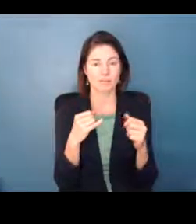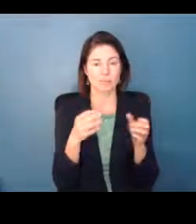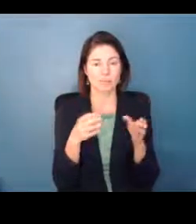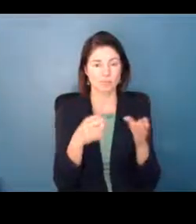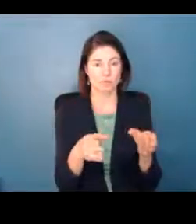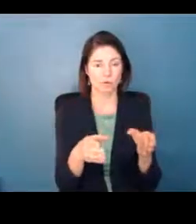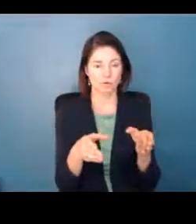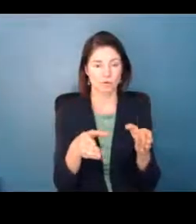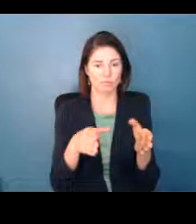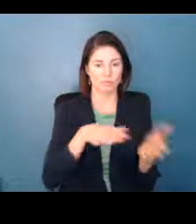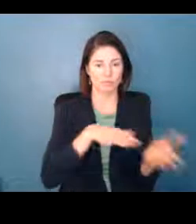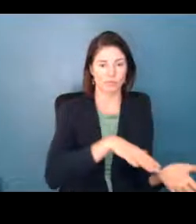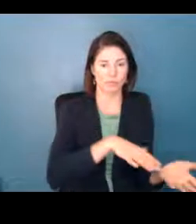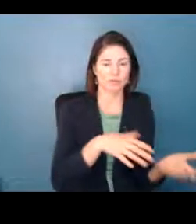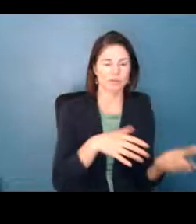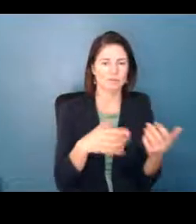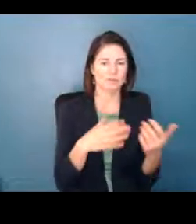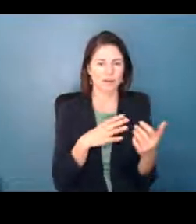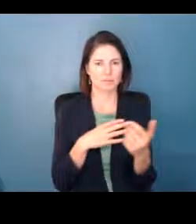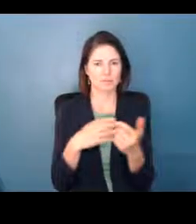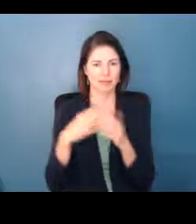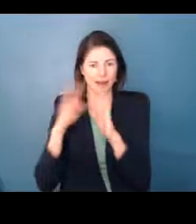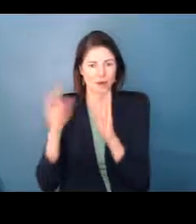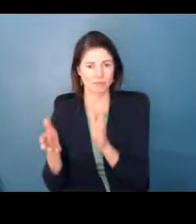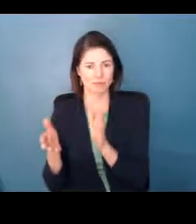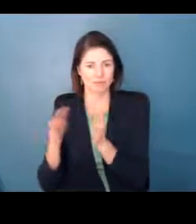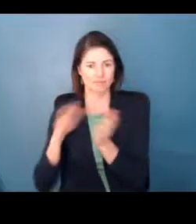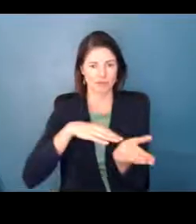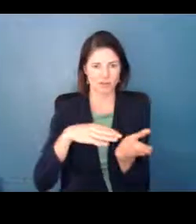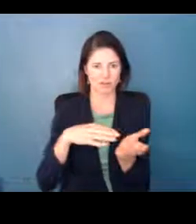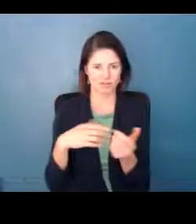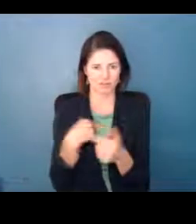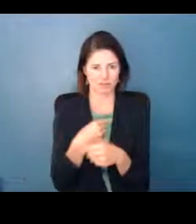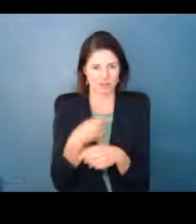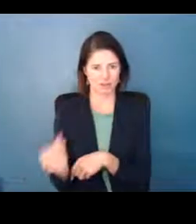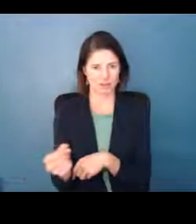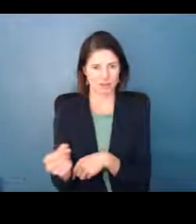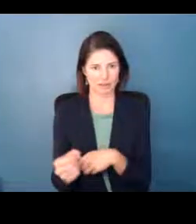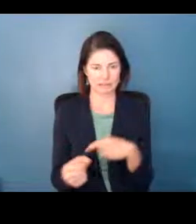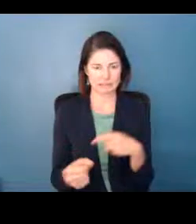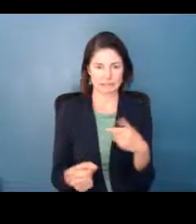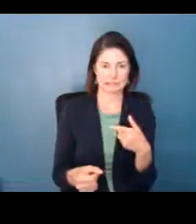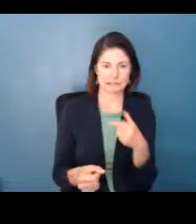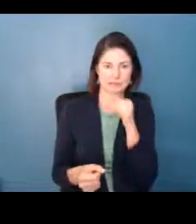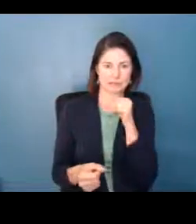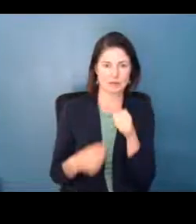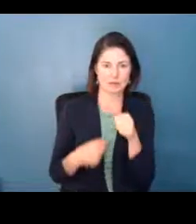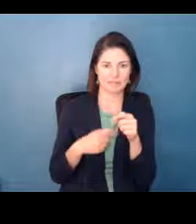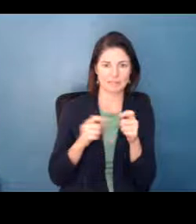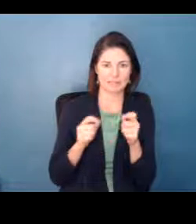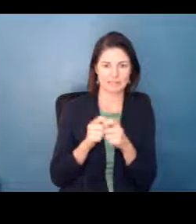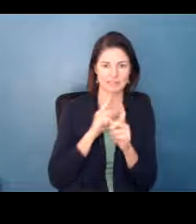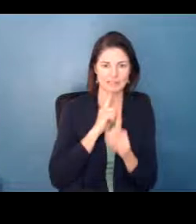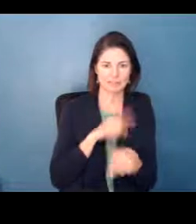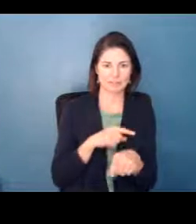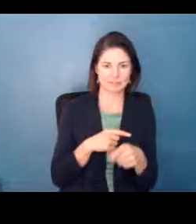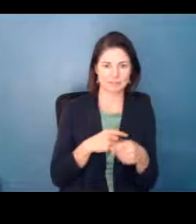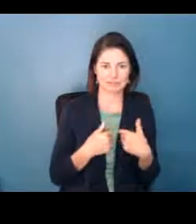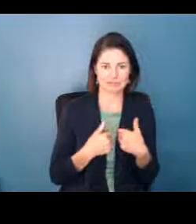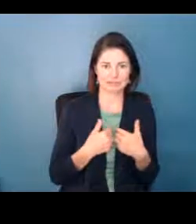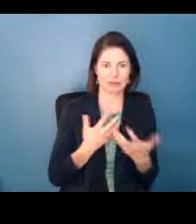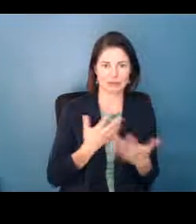in, that's not on us, right? I really don't have the specific answer on what the agreement entails, so I don't want to misspeak, but.